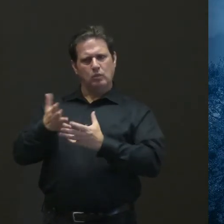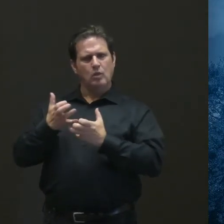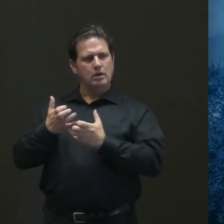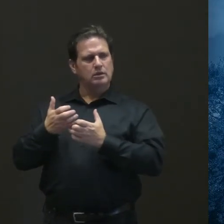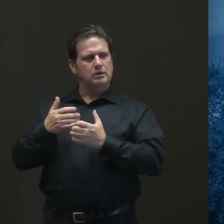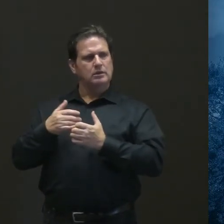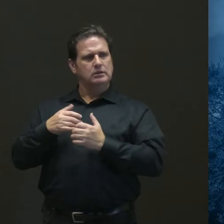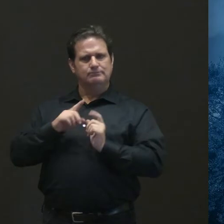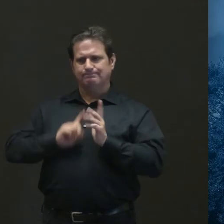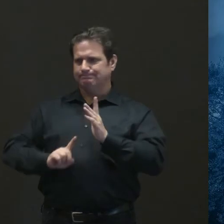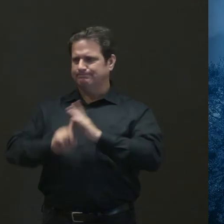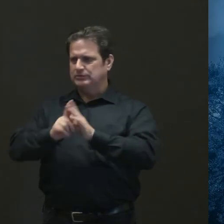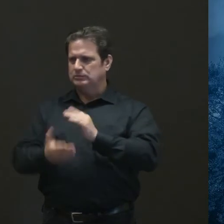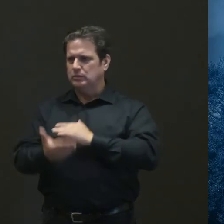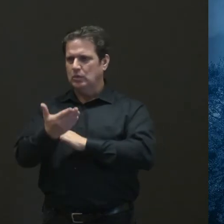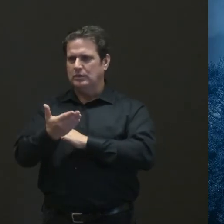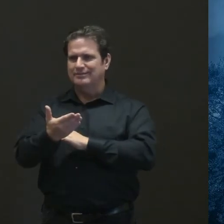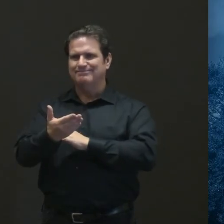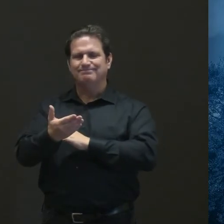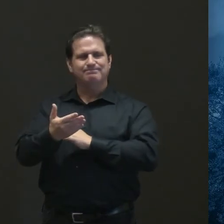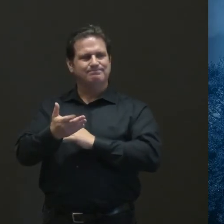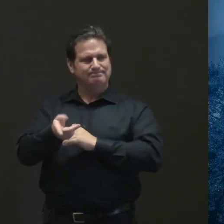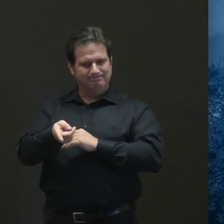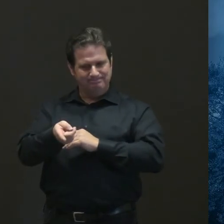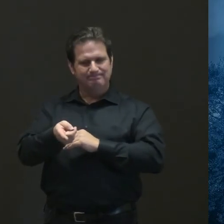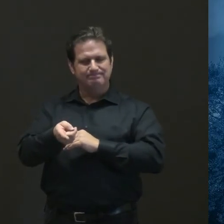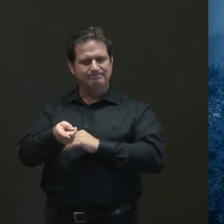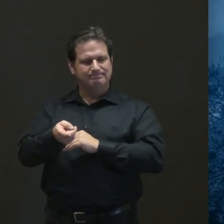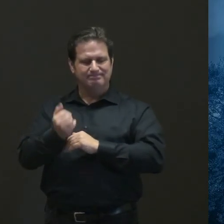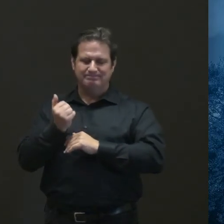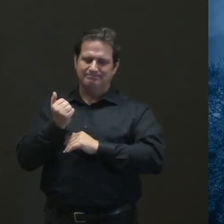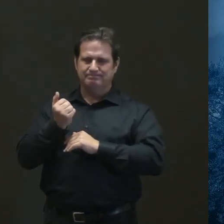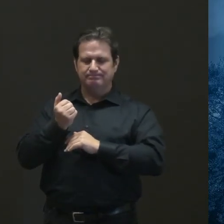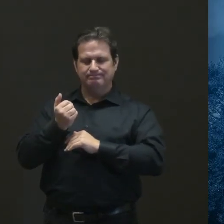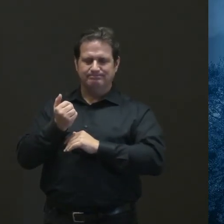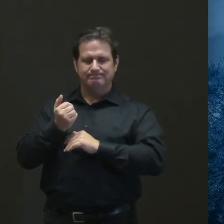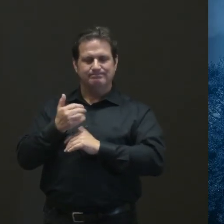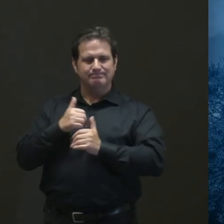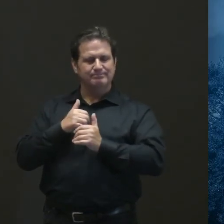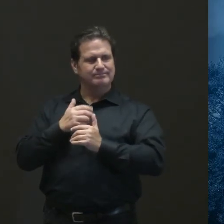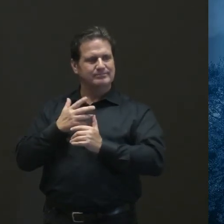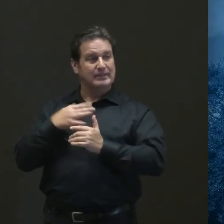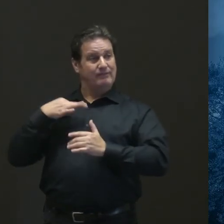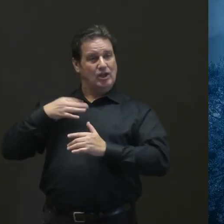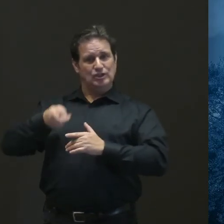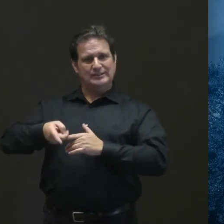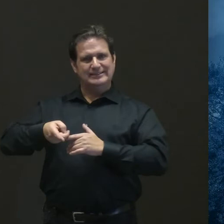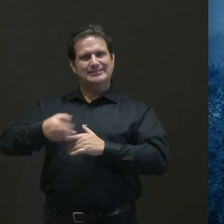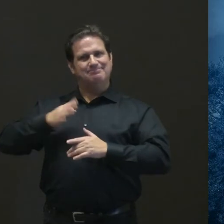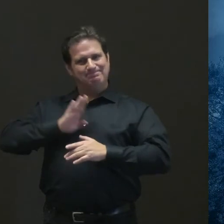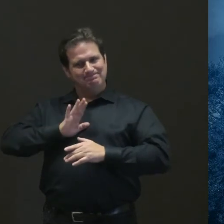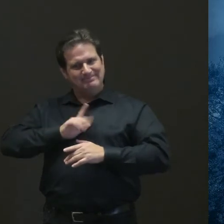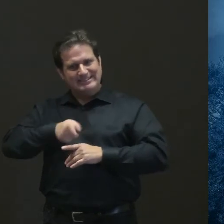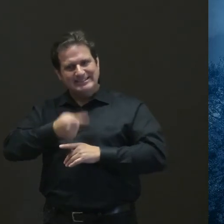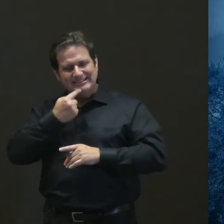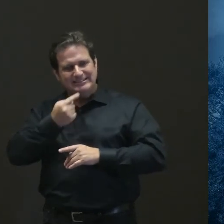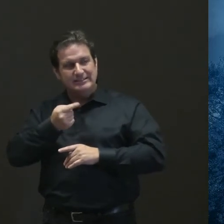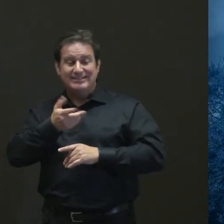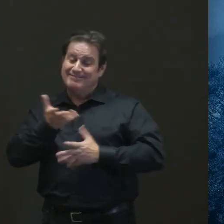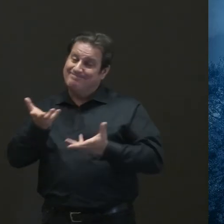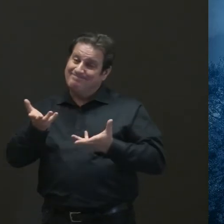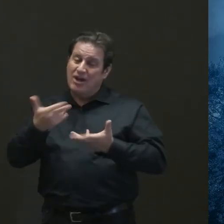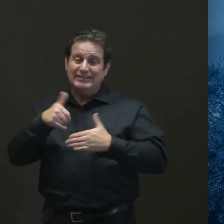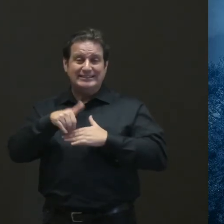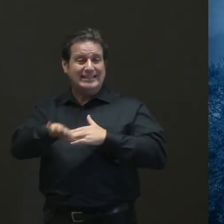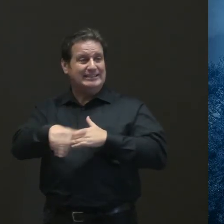went to the polling place this morning, and the lovely and very accommodating volunteers politely said, ma'am, we